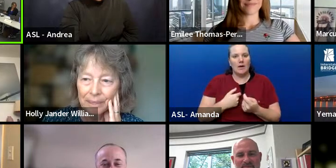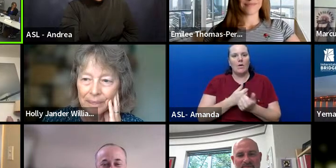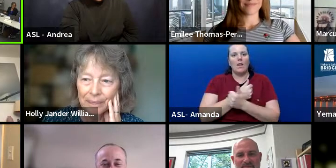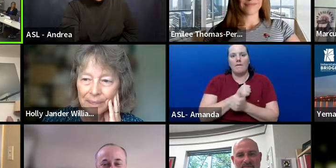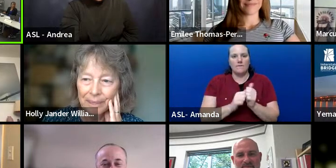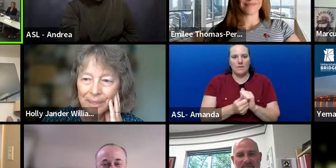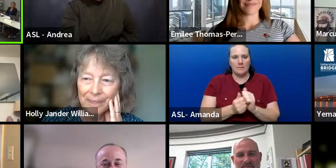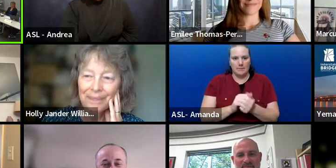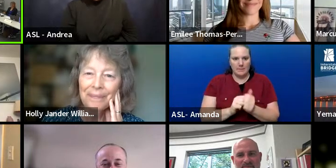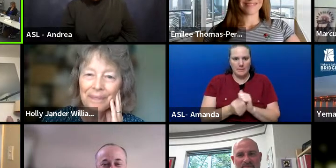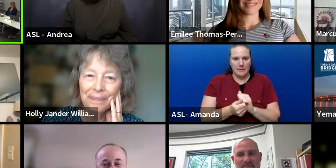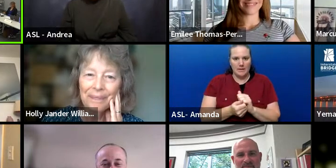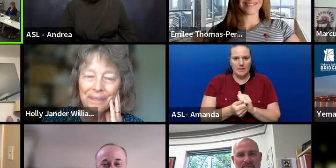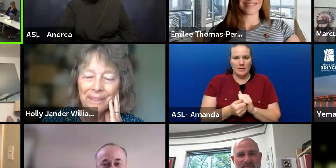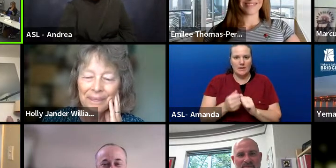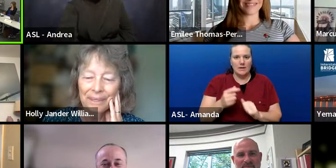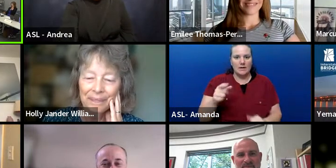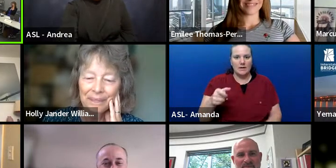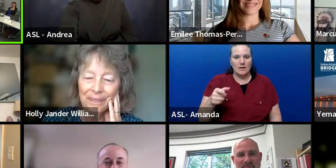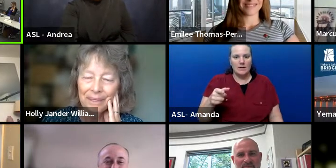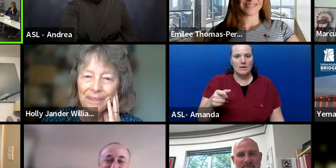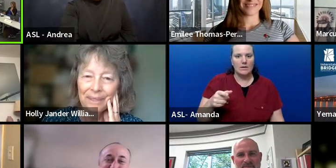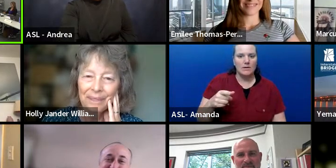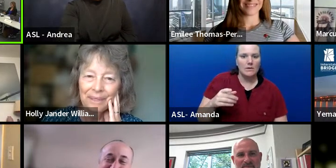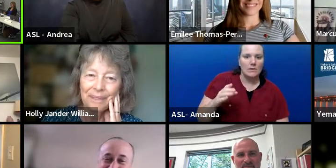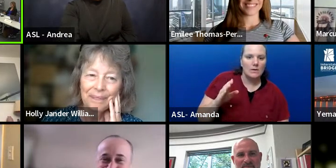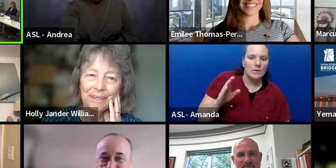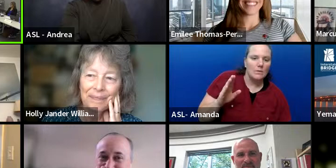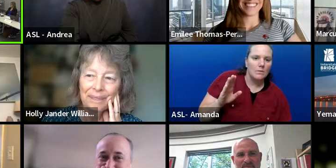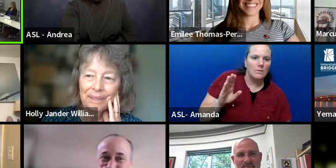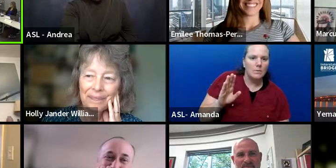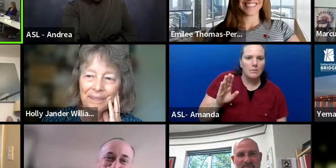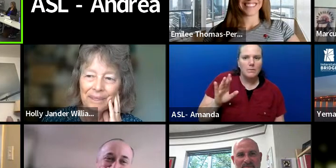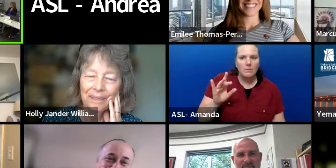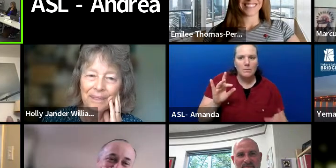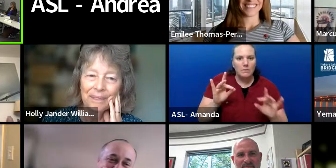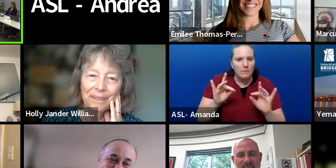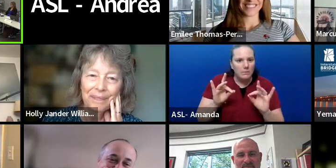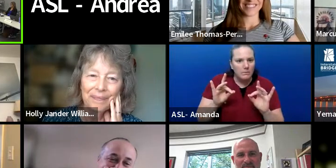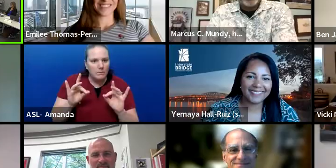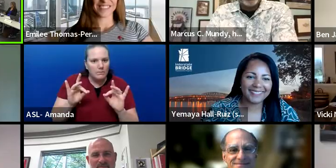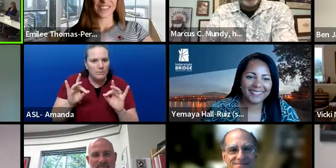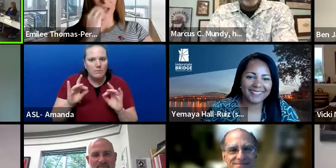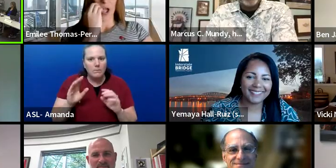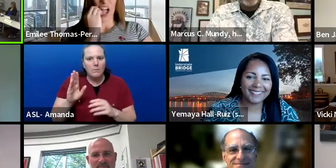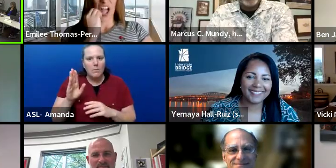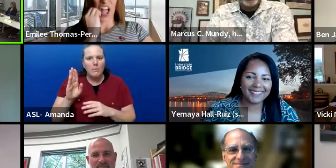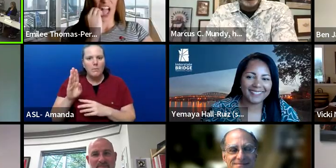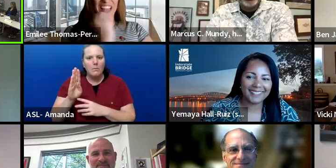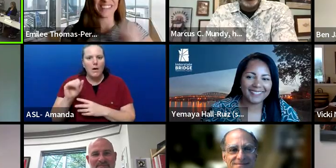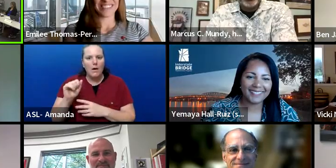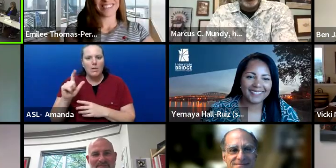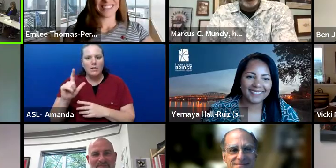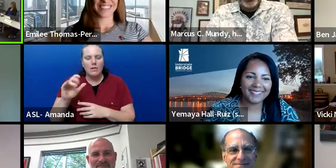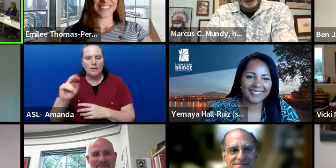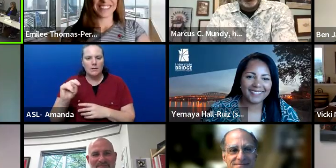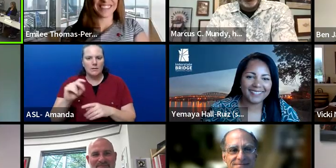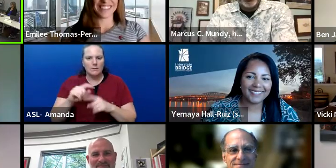volleyball, but I'm way too short. And then I was only in the waiting bench when I was in high